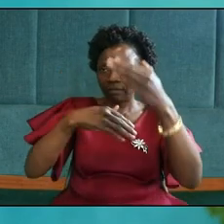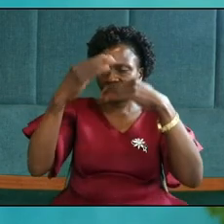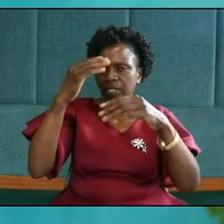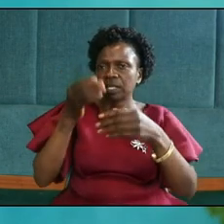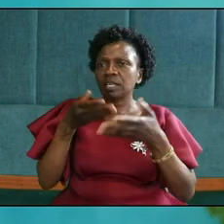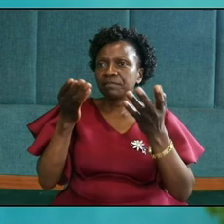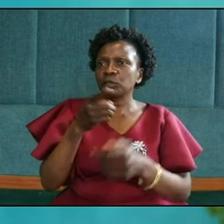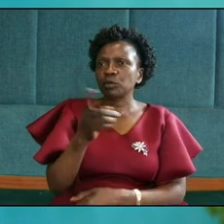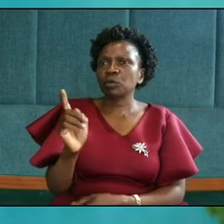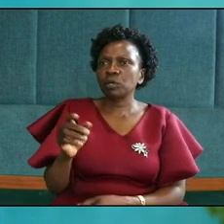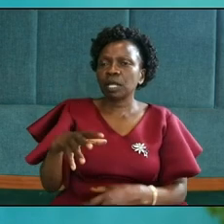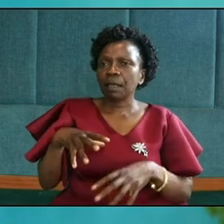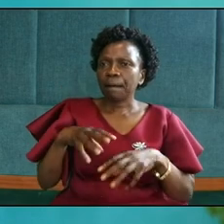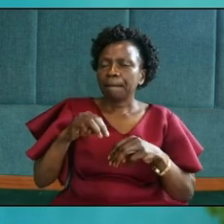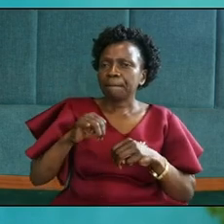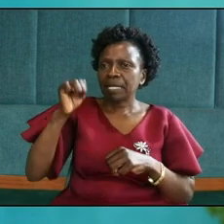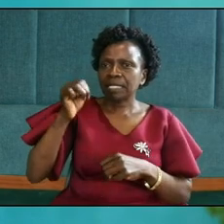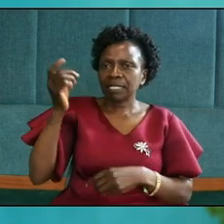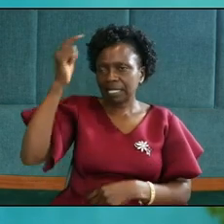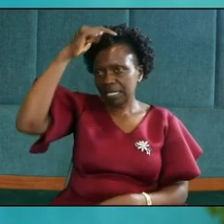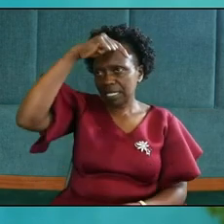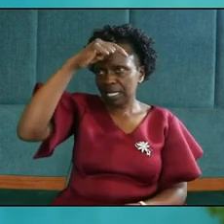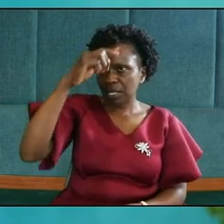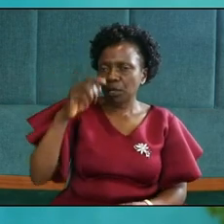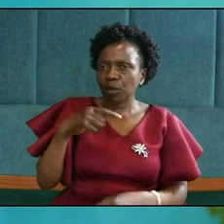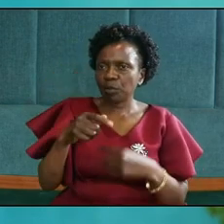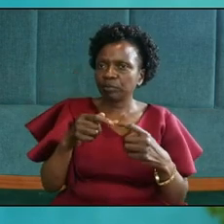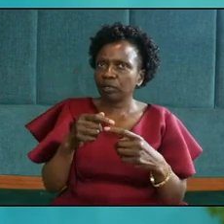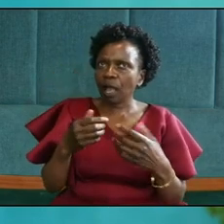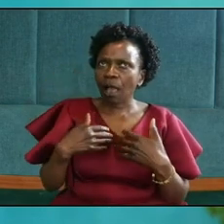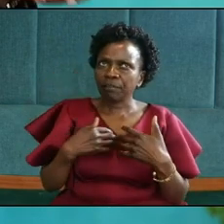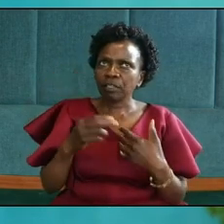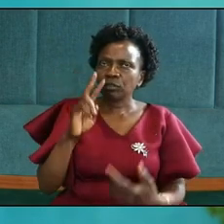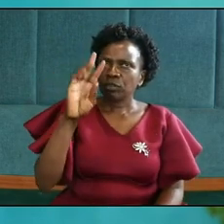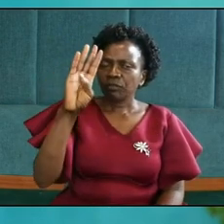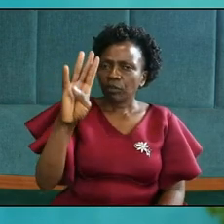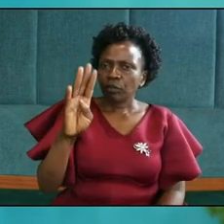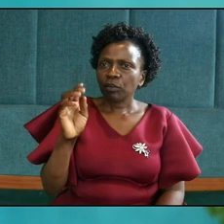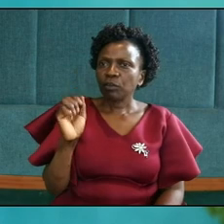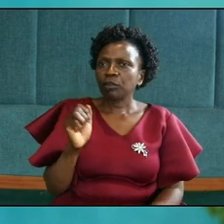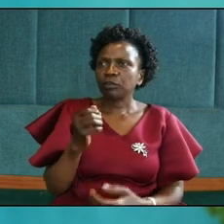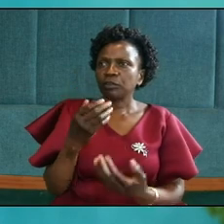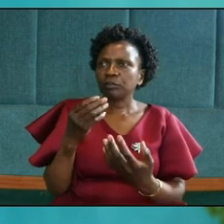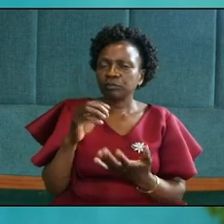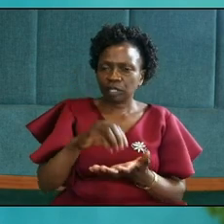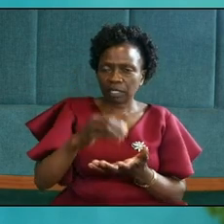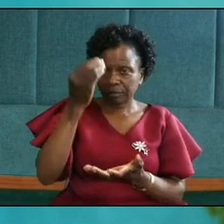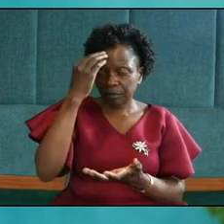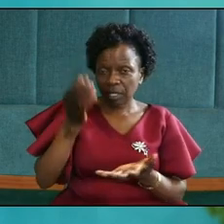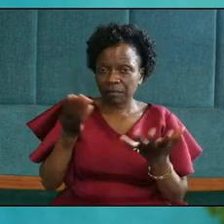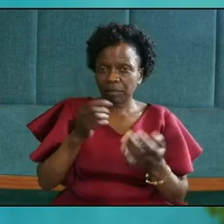gives you a master's degree when you have 24 units of CPE. They give you an